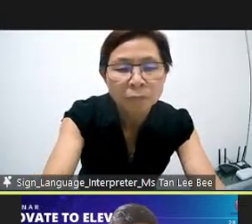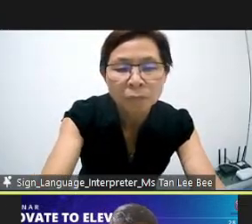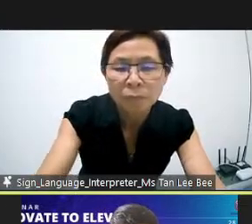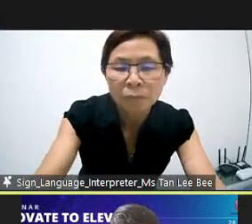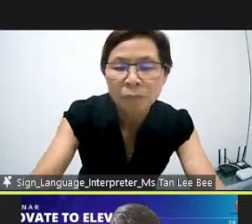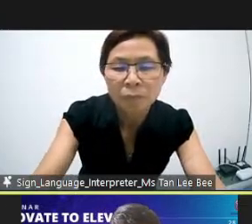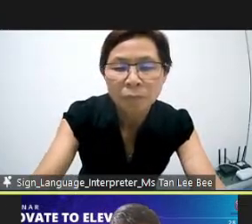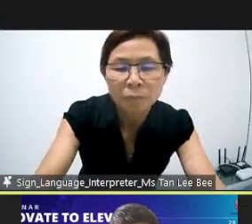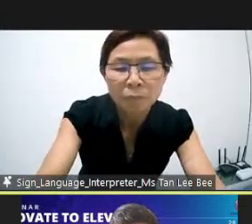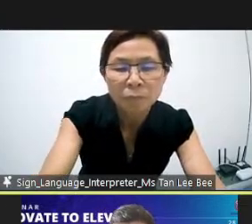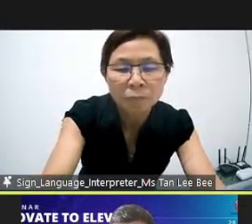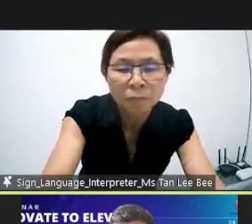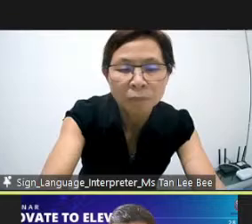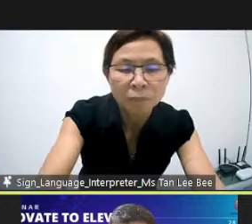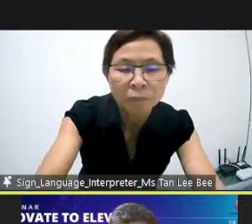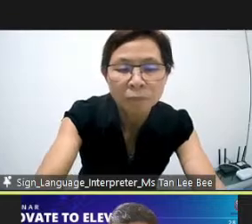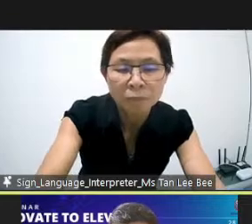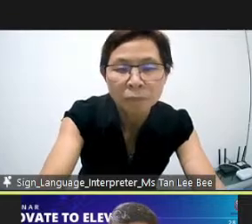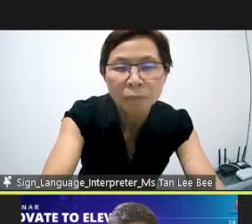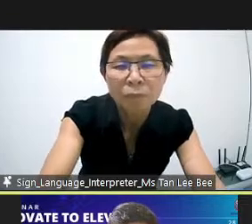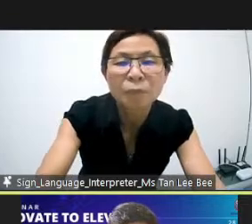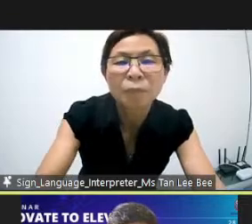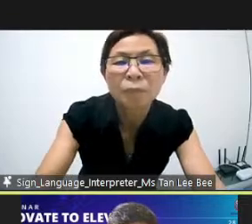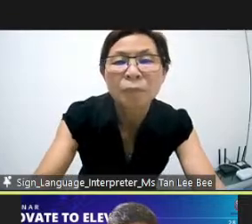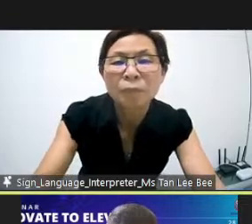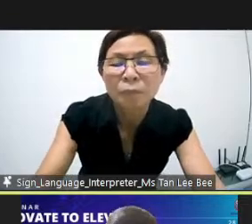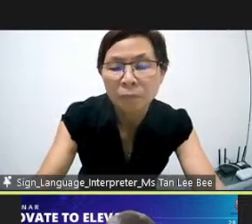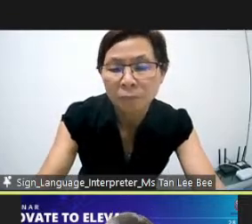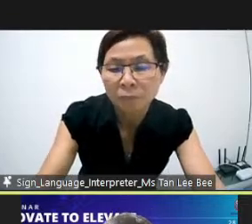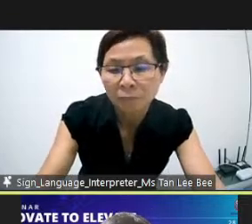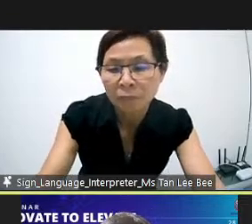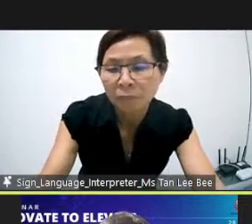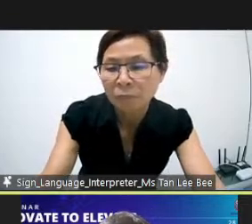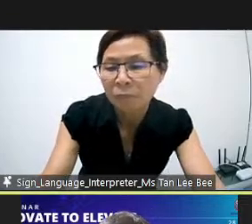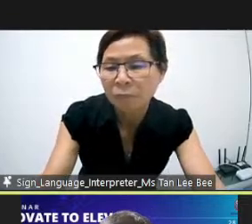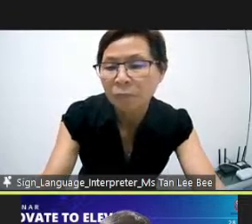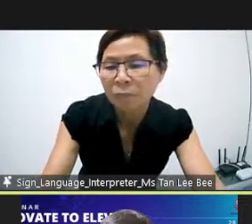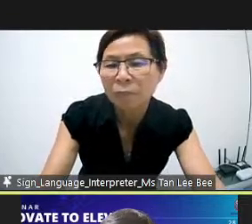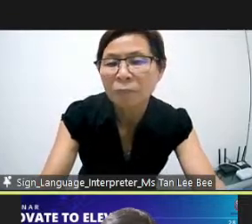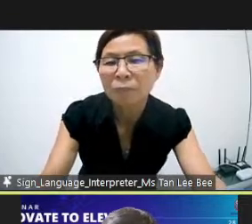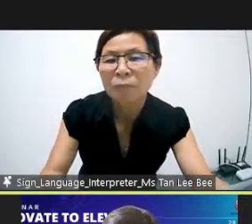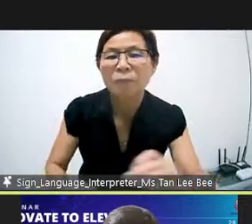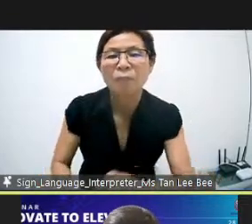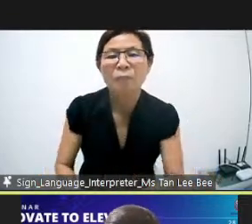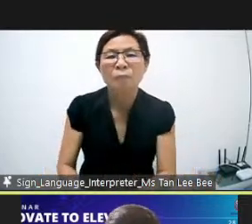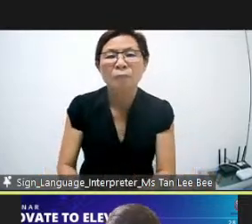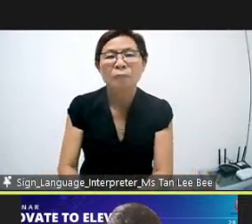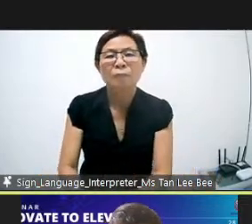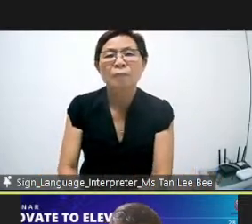requirements. To make the educational application work well, were all detailed further.